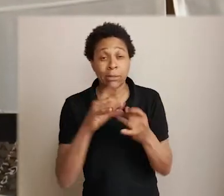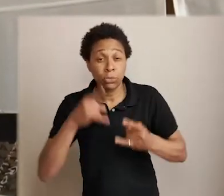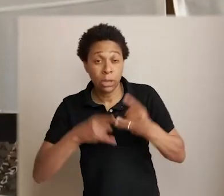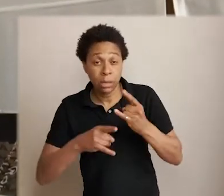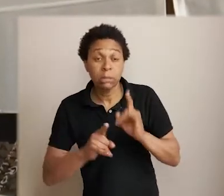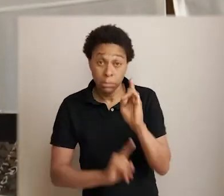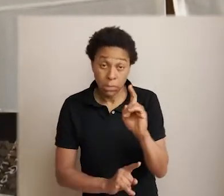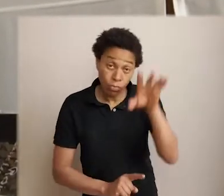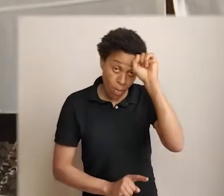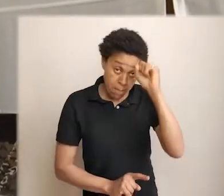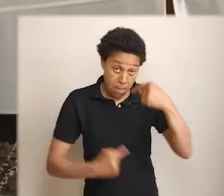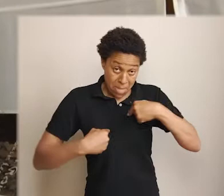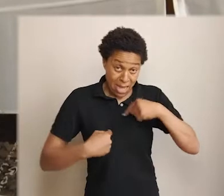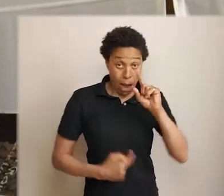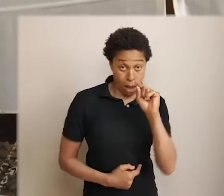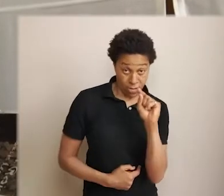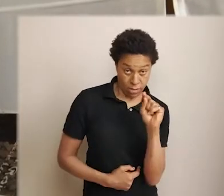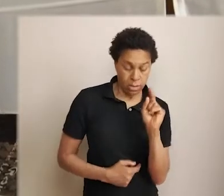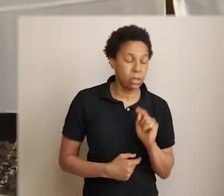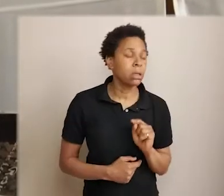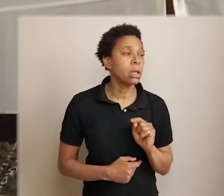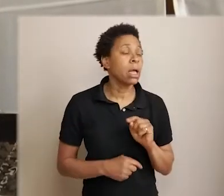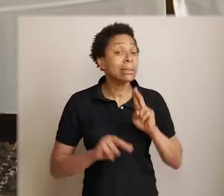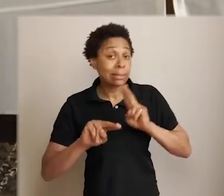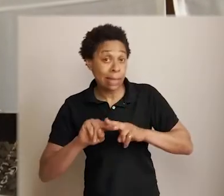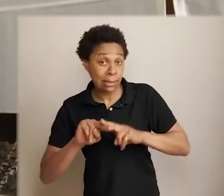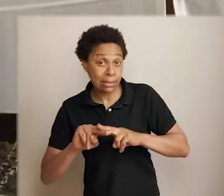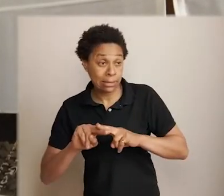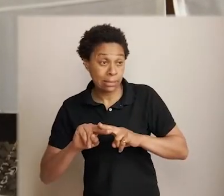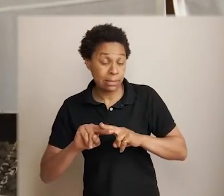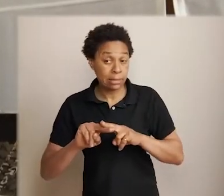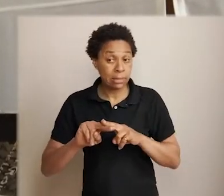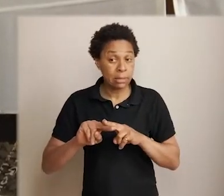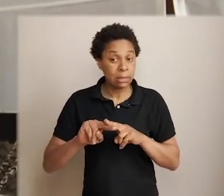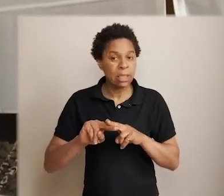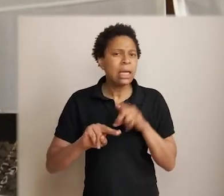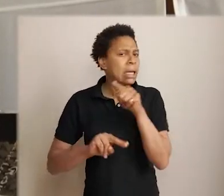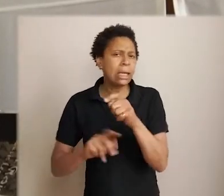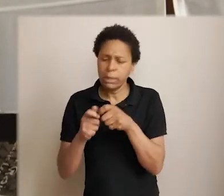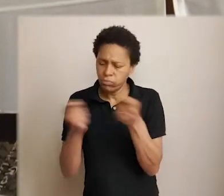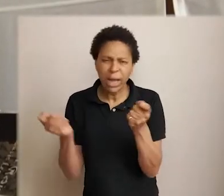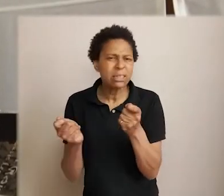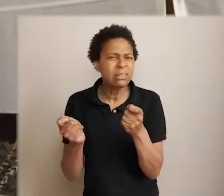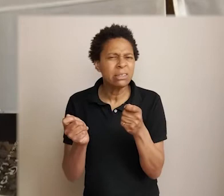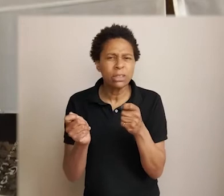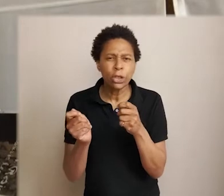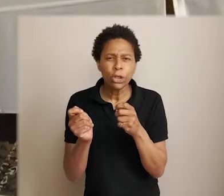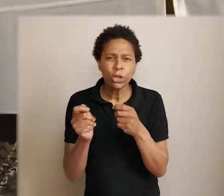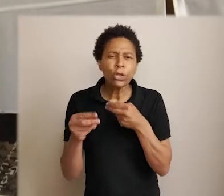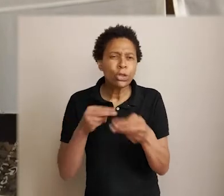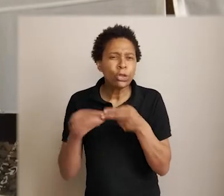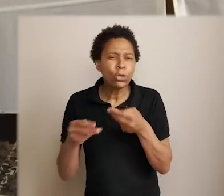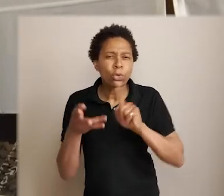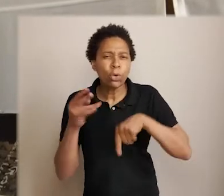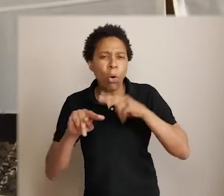11. And I was 11. My dad was a News of the World People reader. There was a